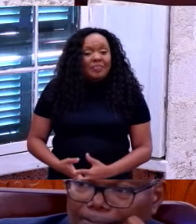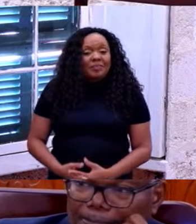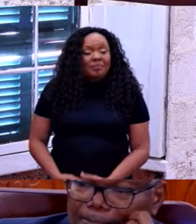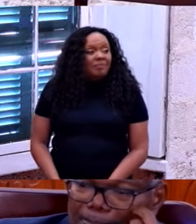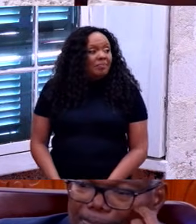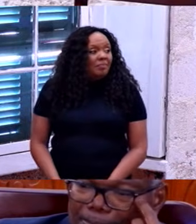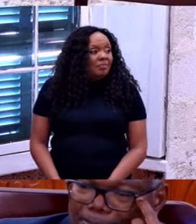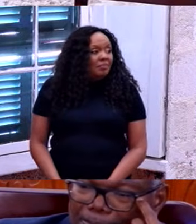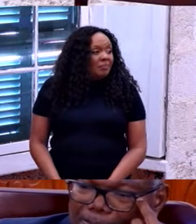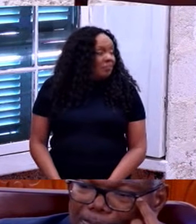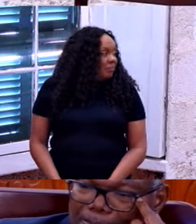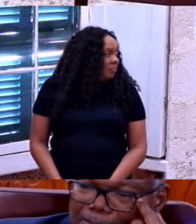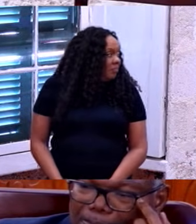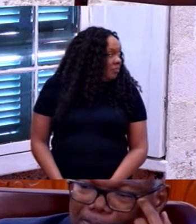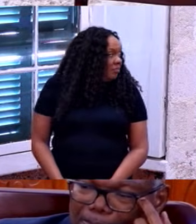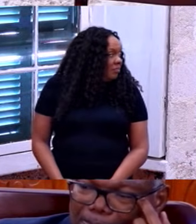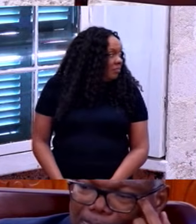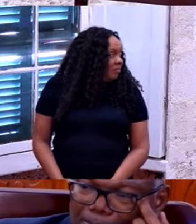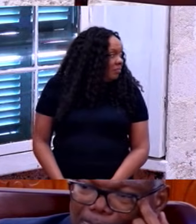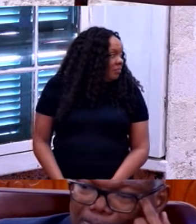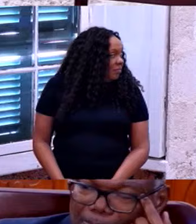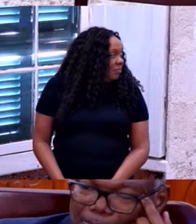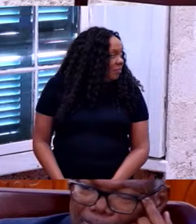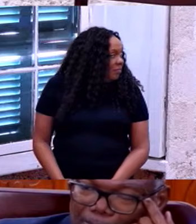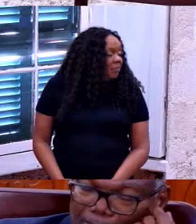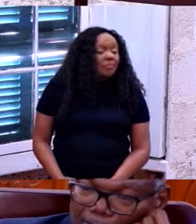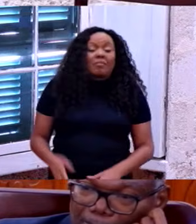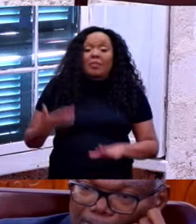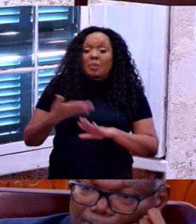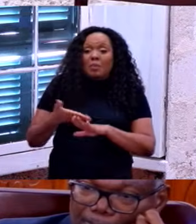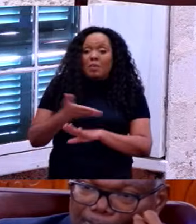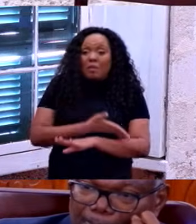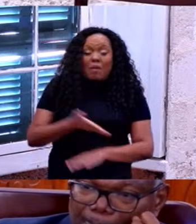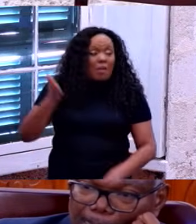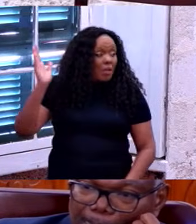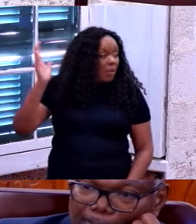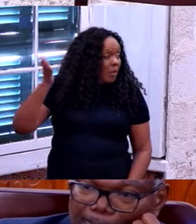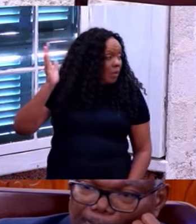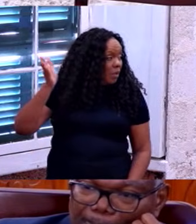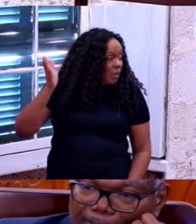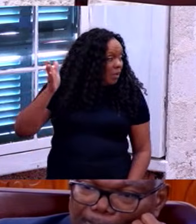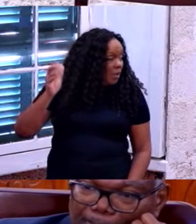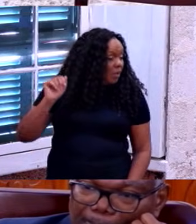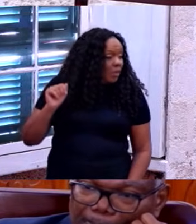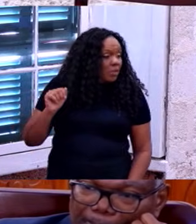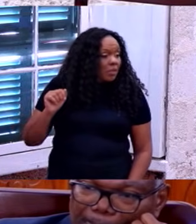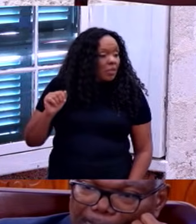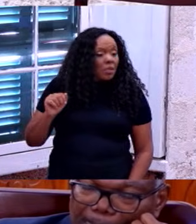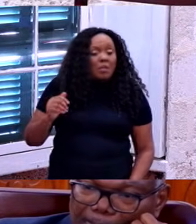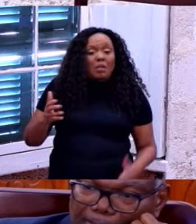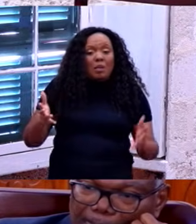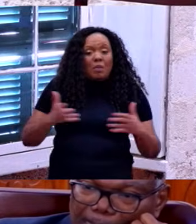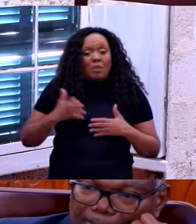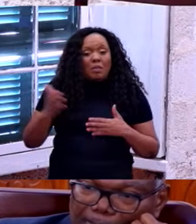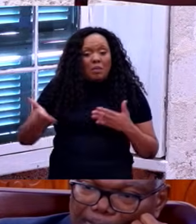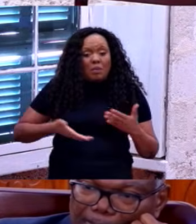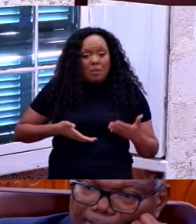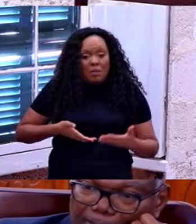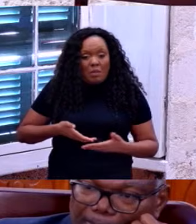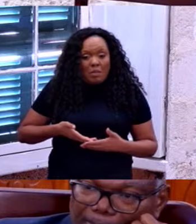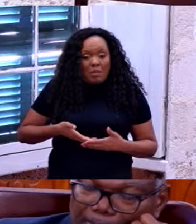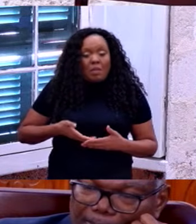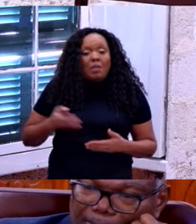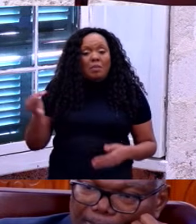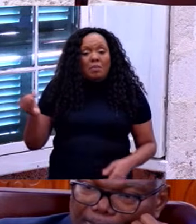I pause too, before I get into the substance of my remarks, to welcome back